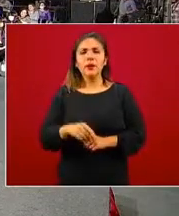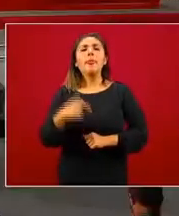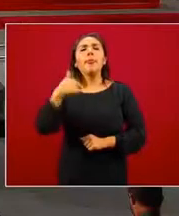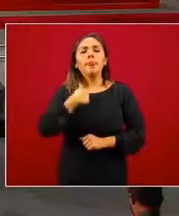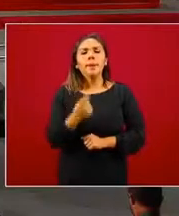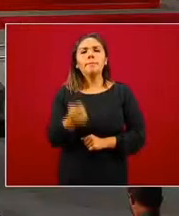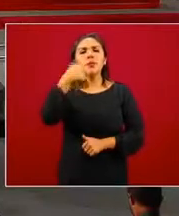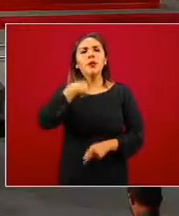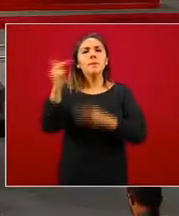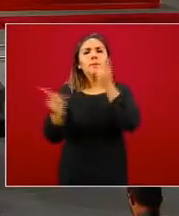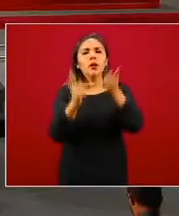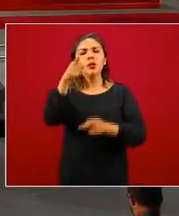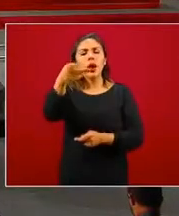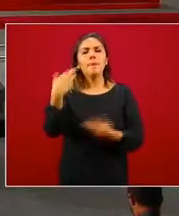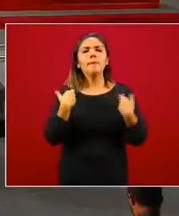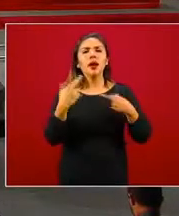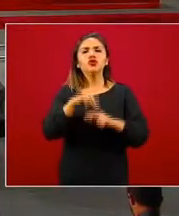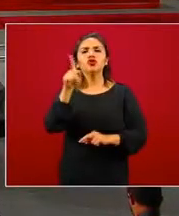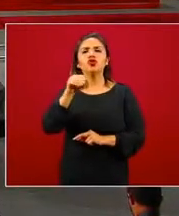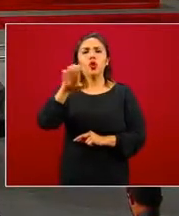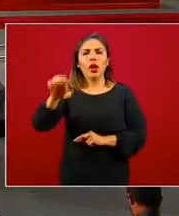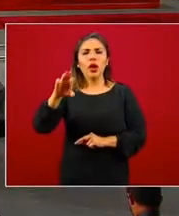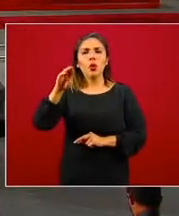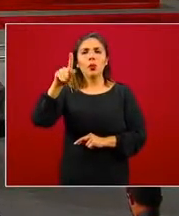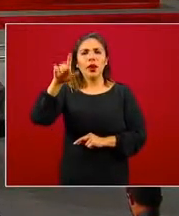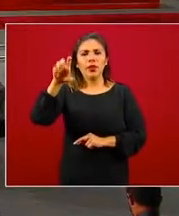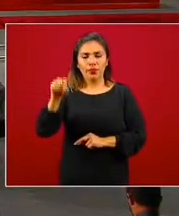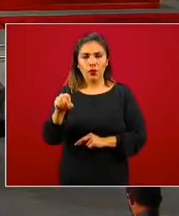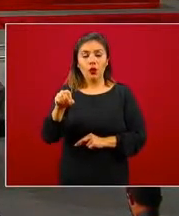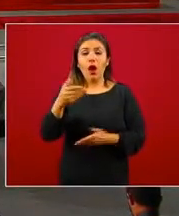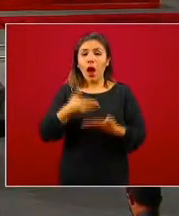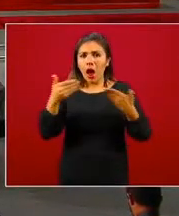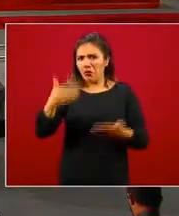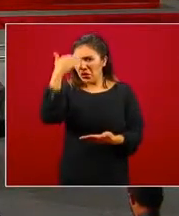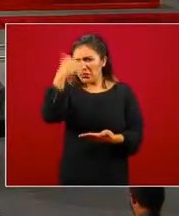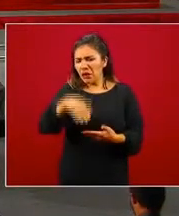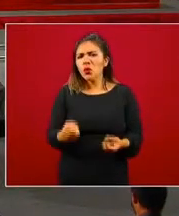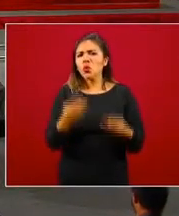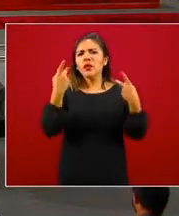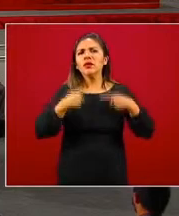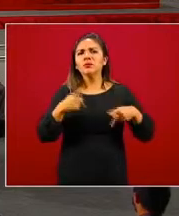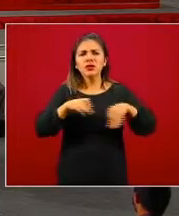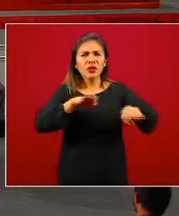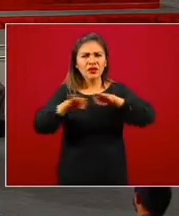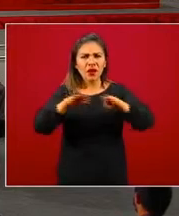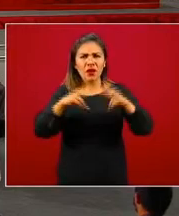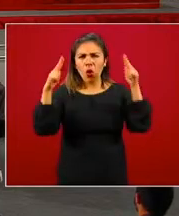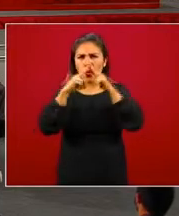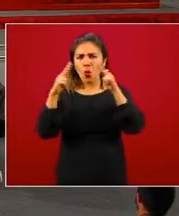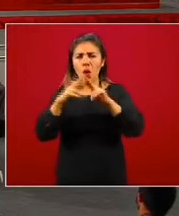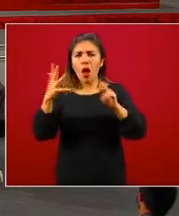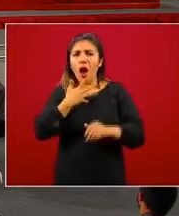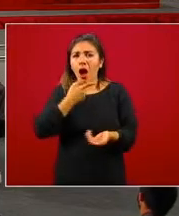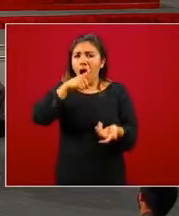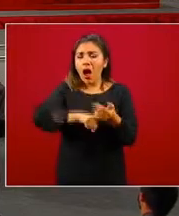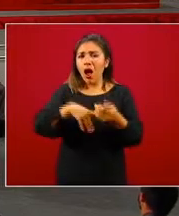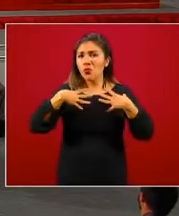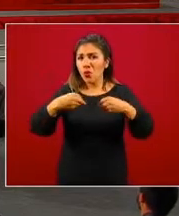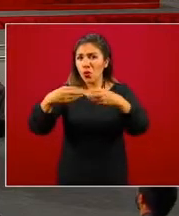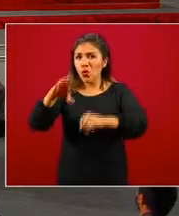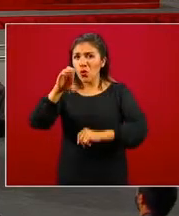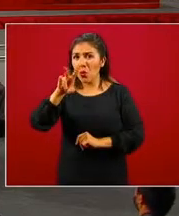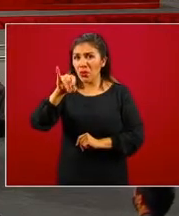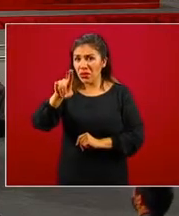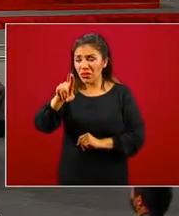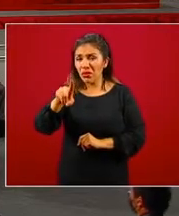Grupo Canton. My first question is for Zoe Robledo. Do you know up to now how many domestic workers have